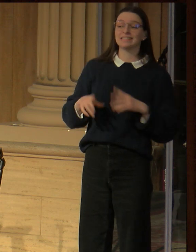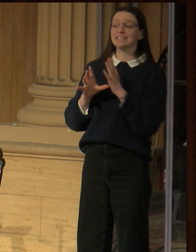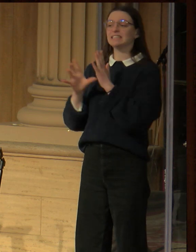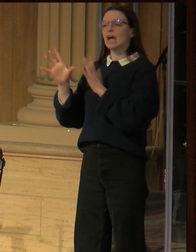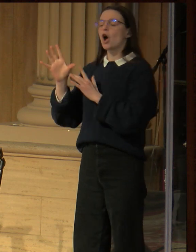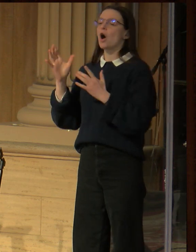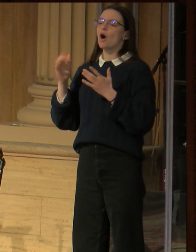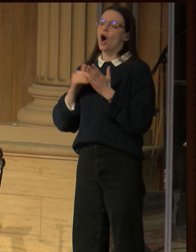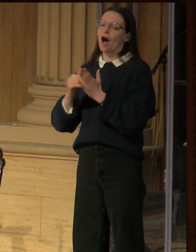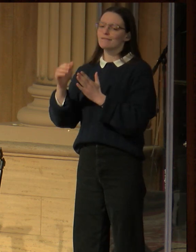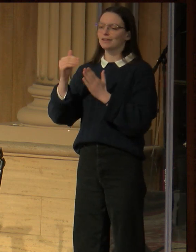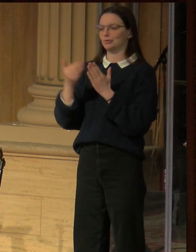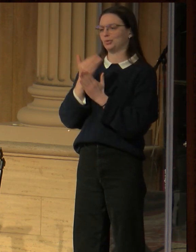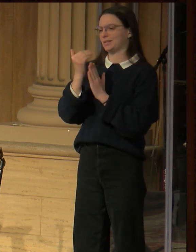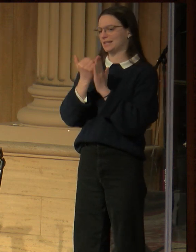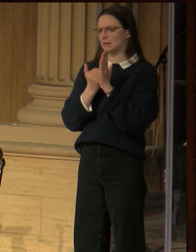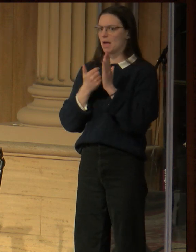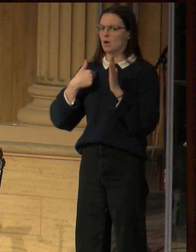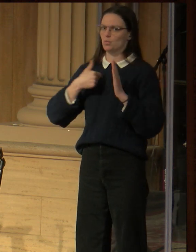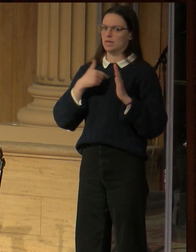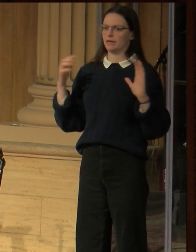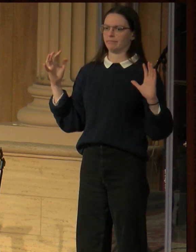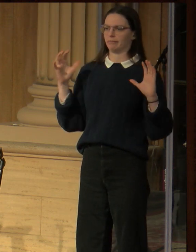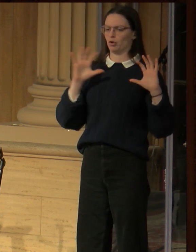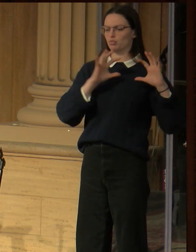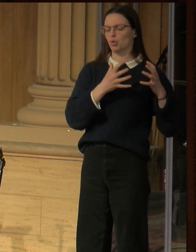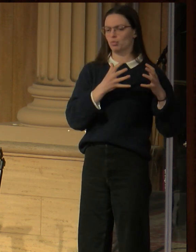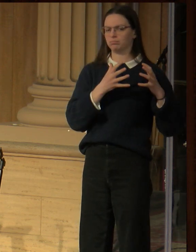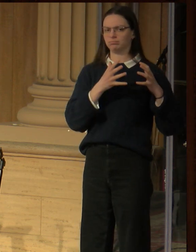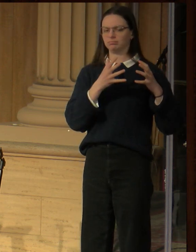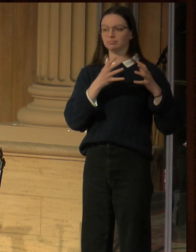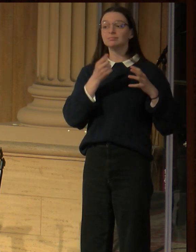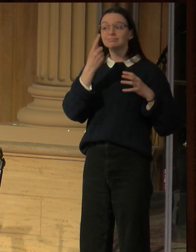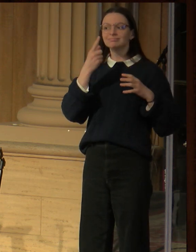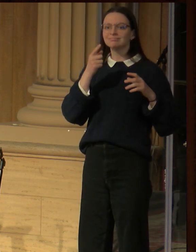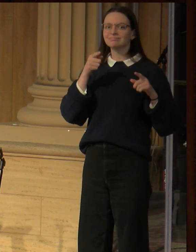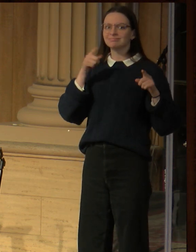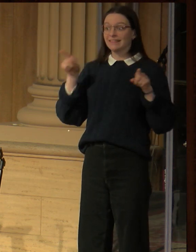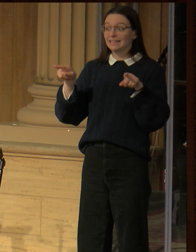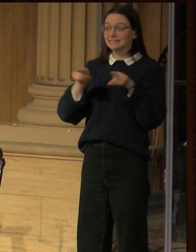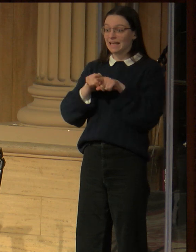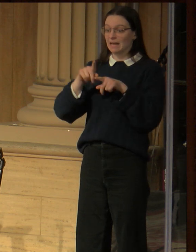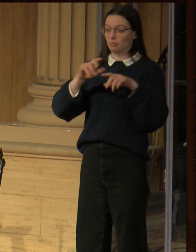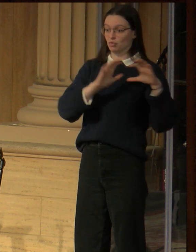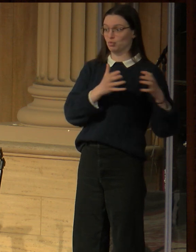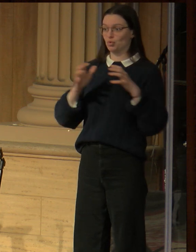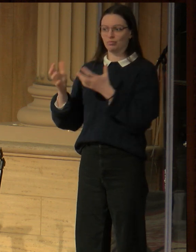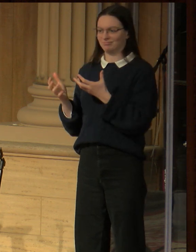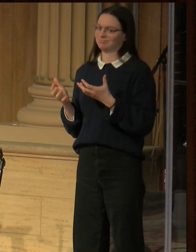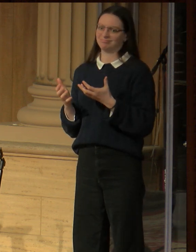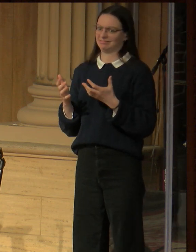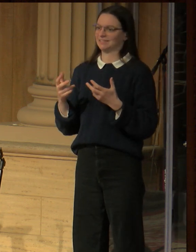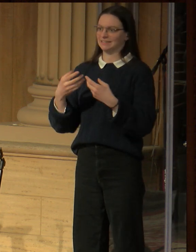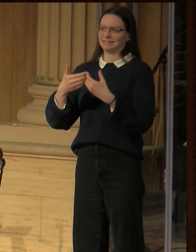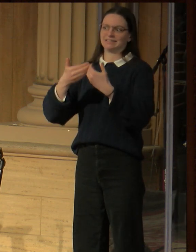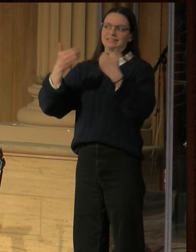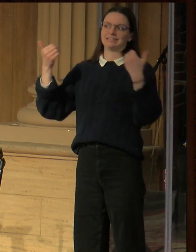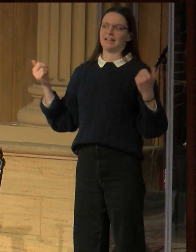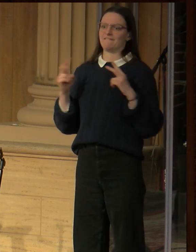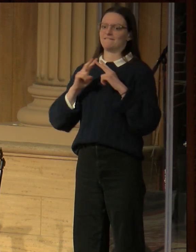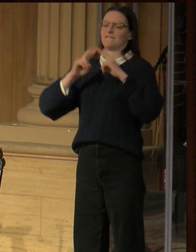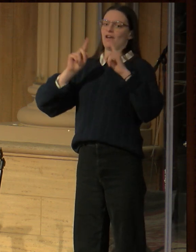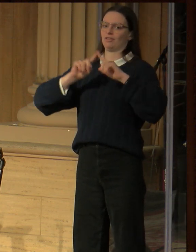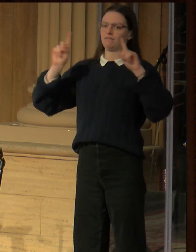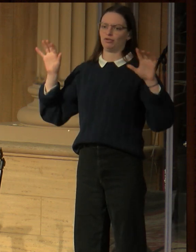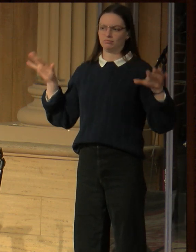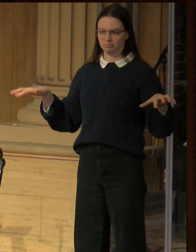they're described in the New Testament, they were not the same kind of people. In fact, Pharisee doctrine and Sadducee doctrine was very,